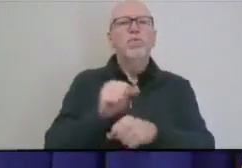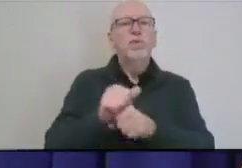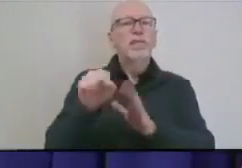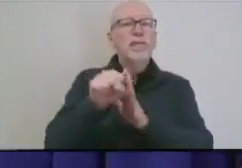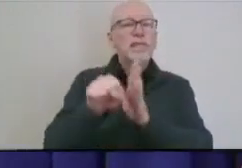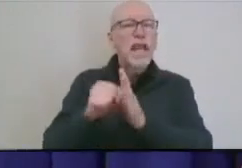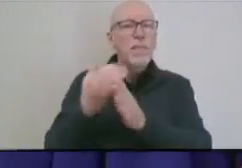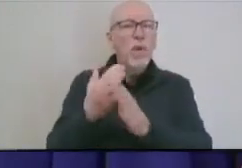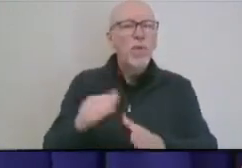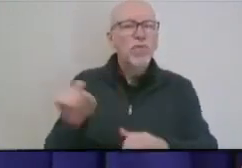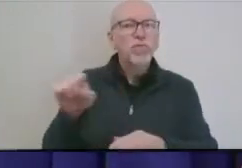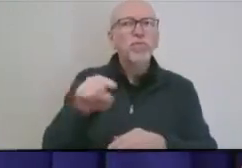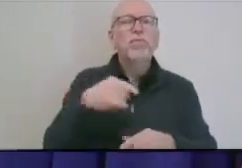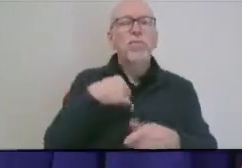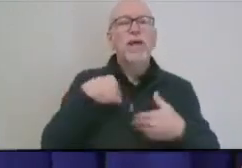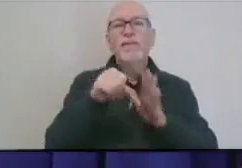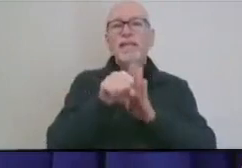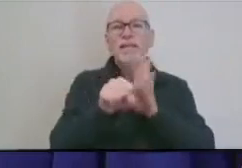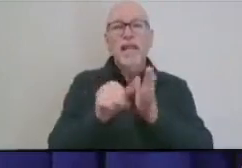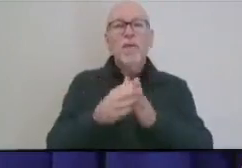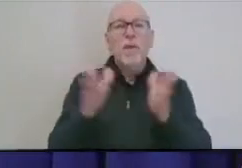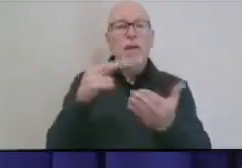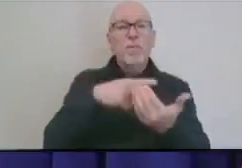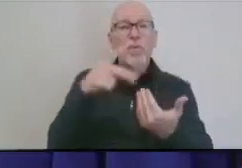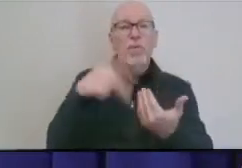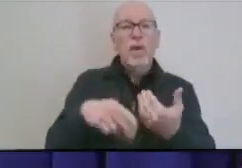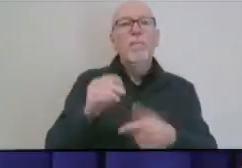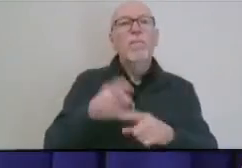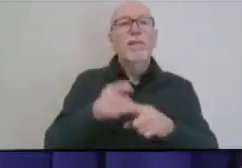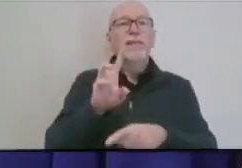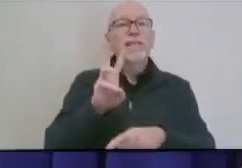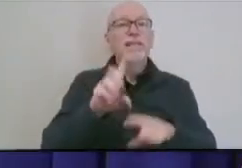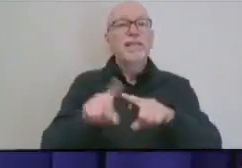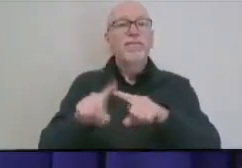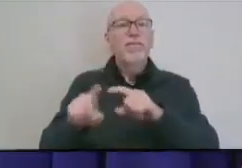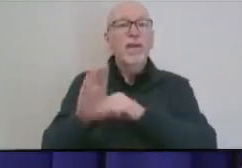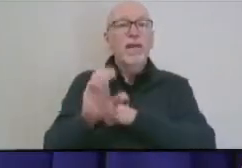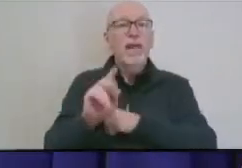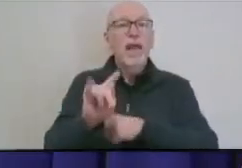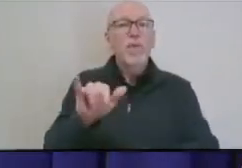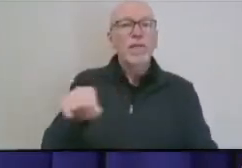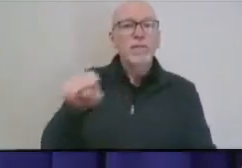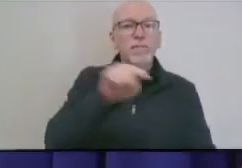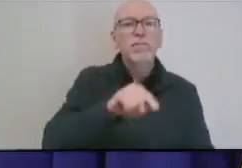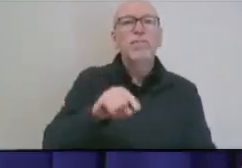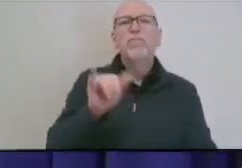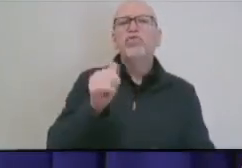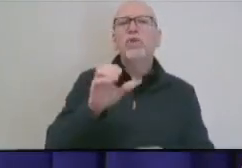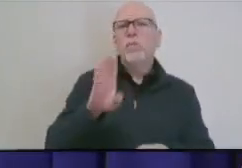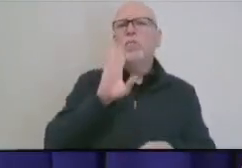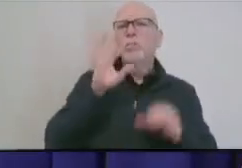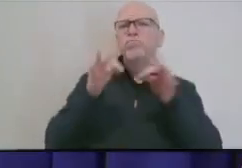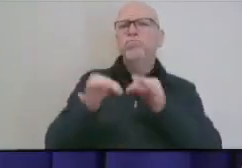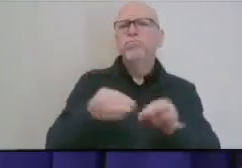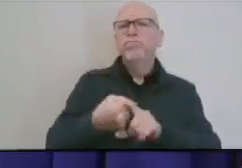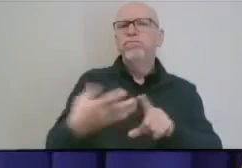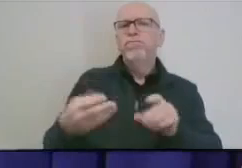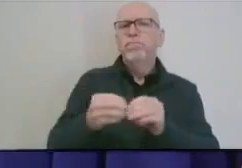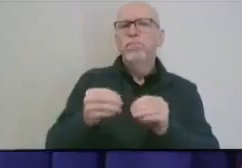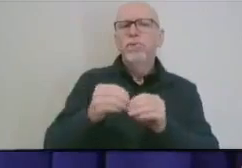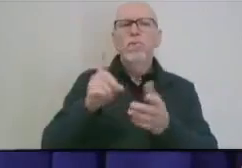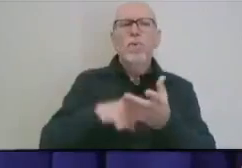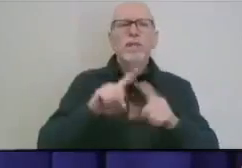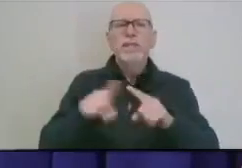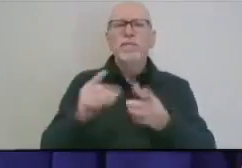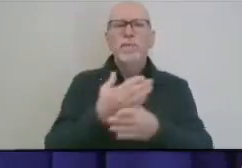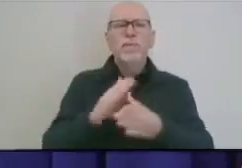got the statewide program and then six separate counties, and Jacob, if you'll speak to that, the difference between the two, and